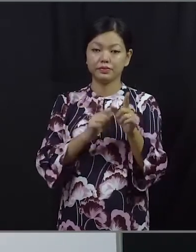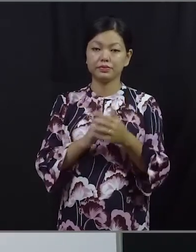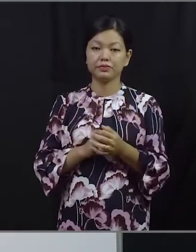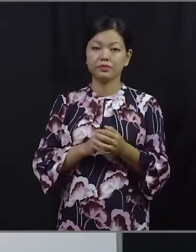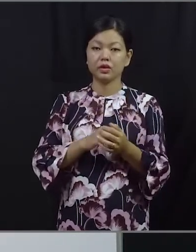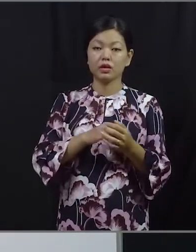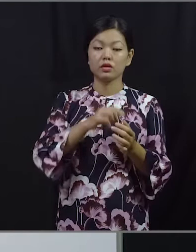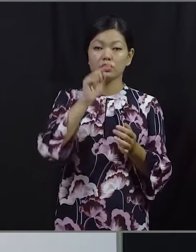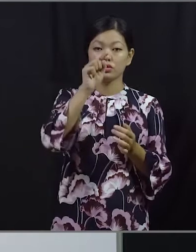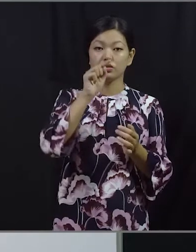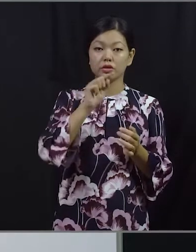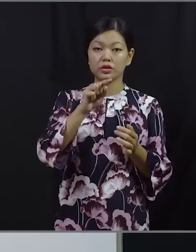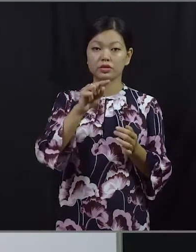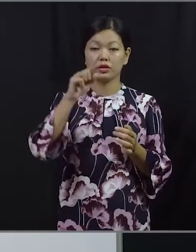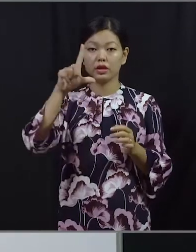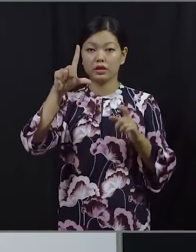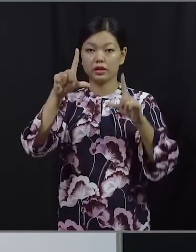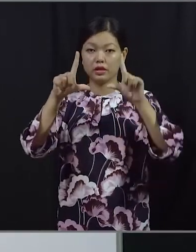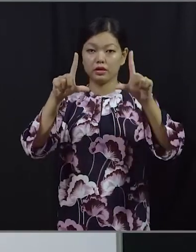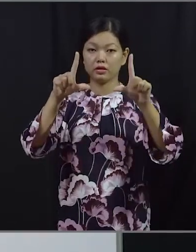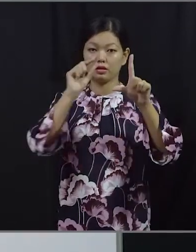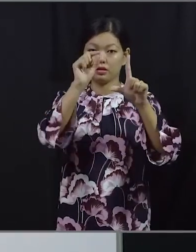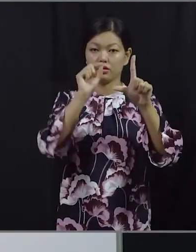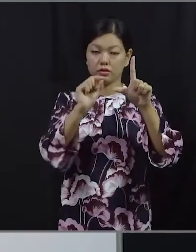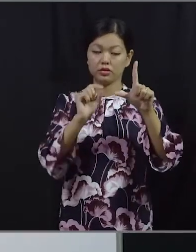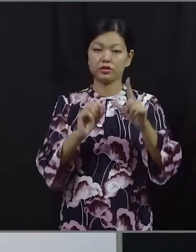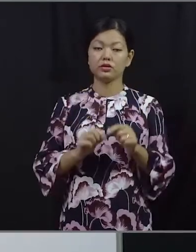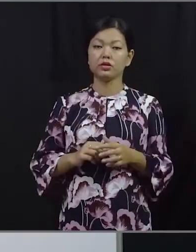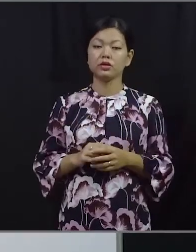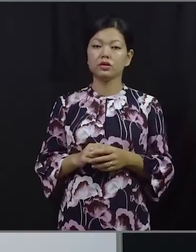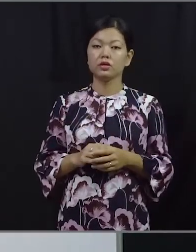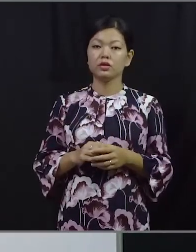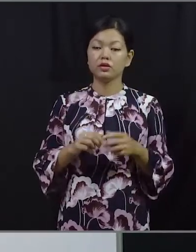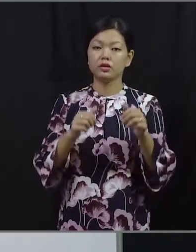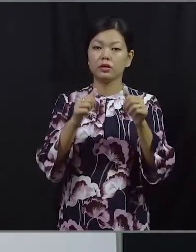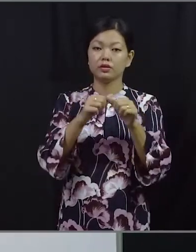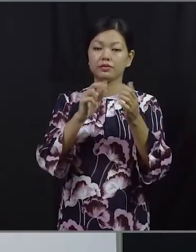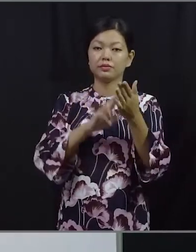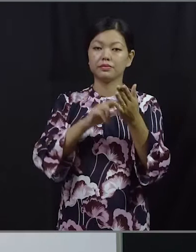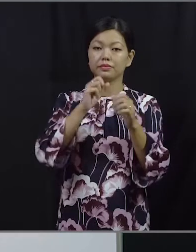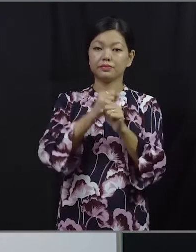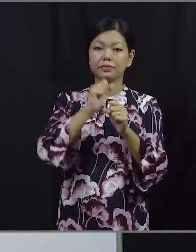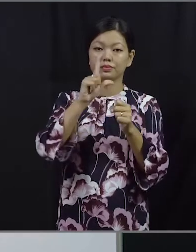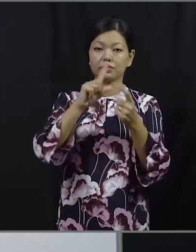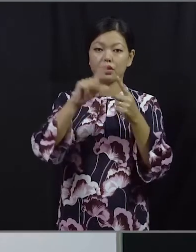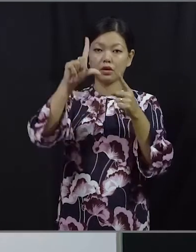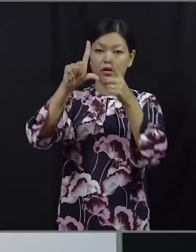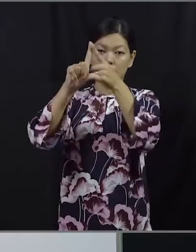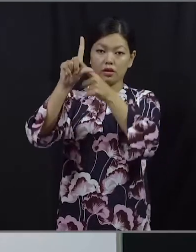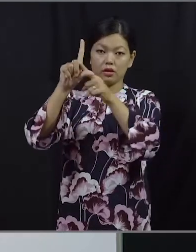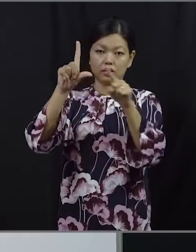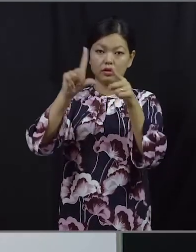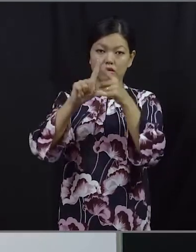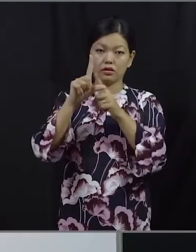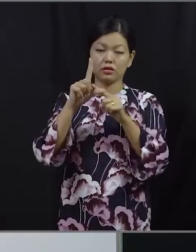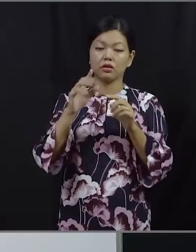angle subtended by the image at I to the angle subtended by the object, right, when the